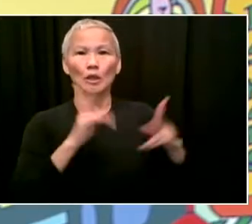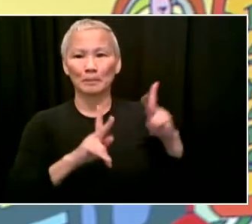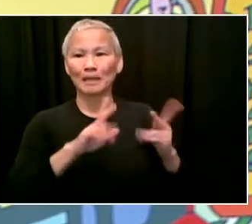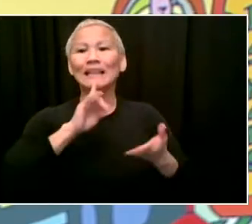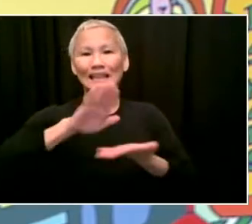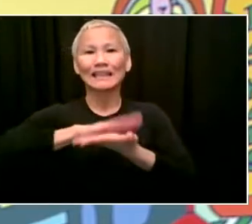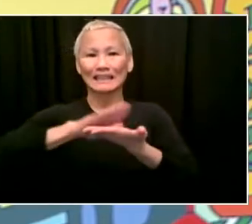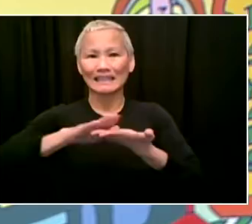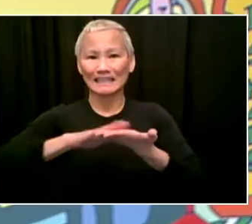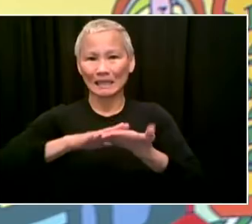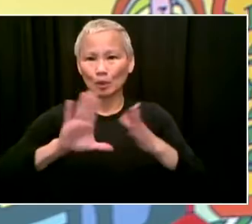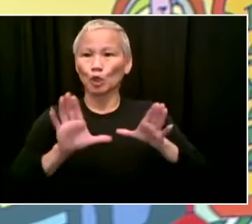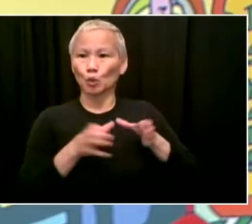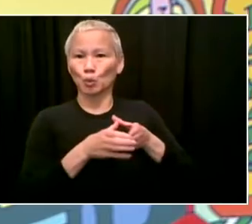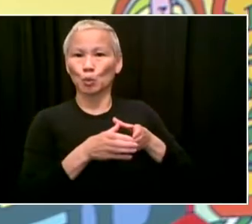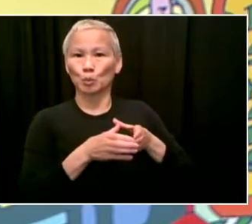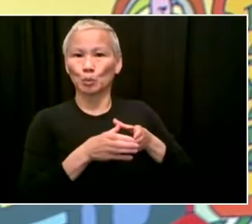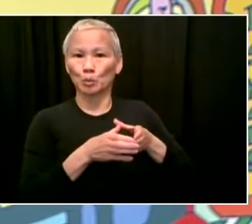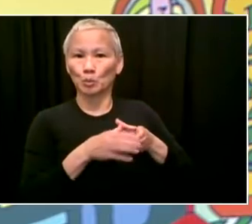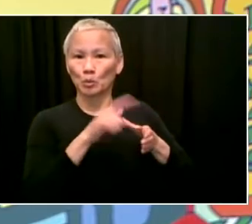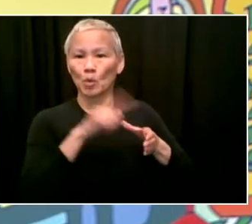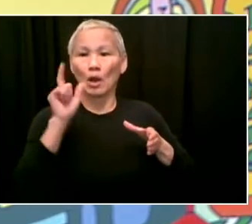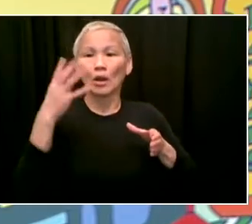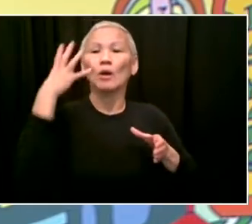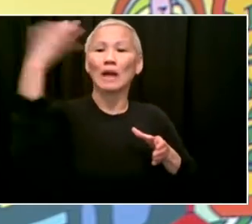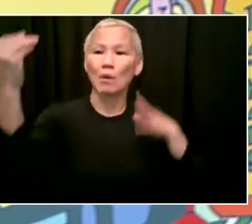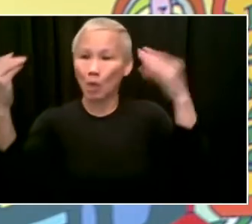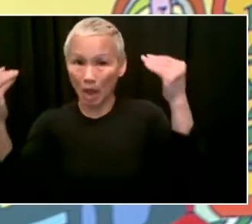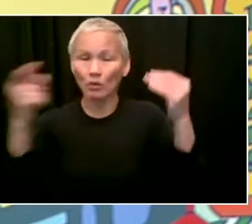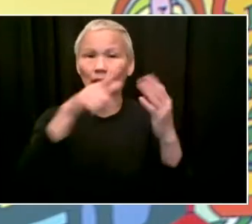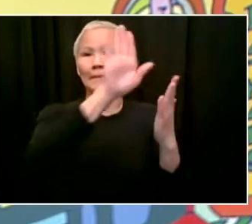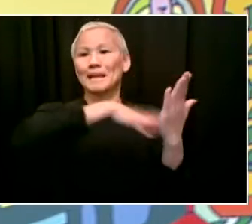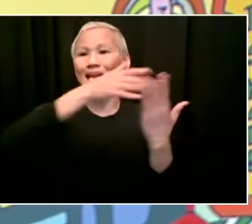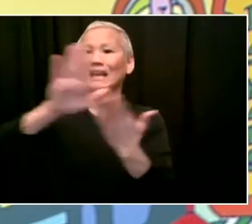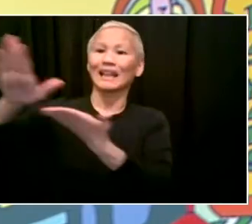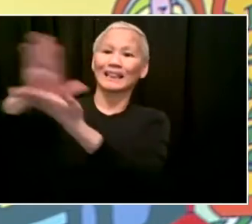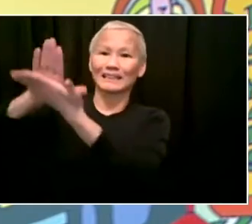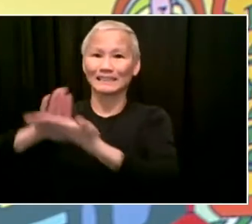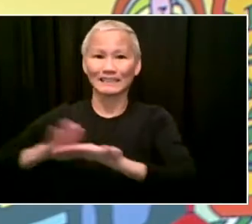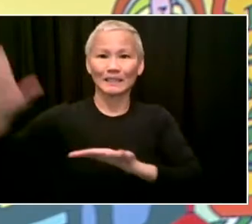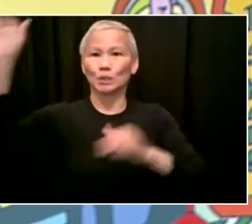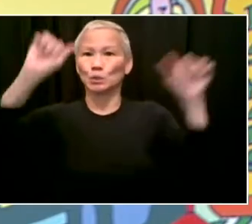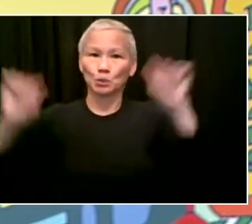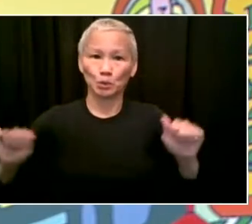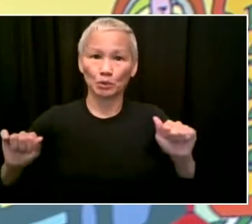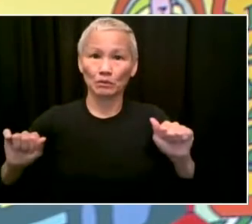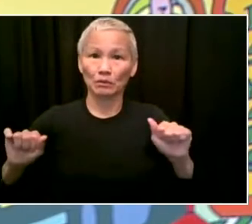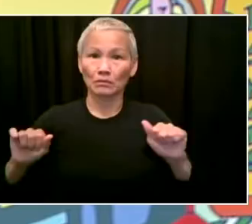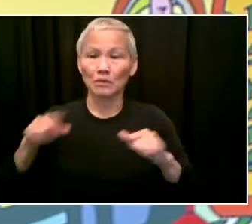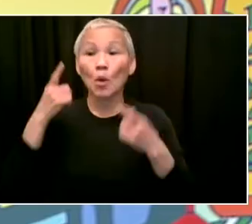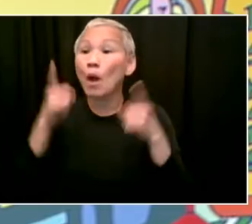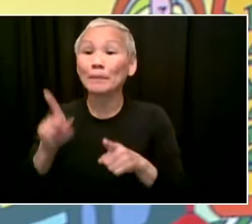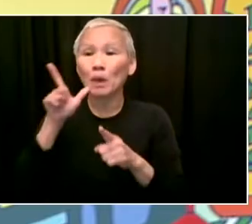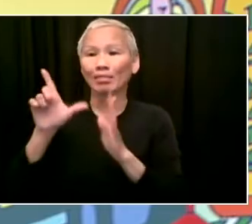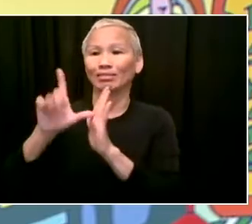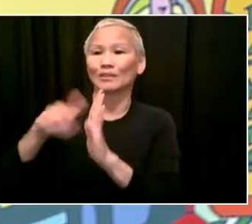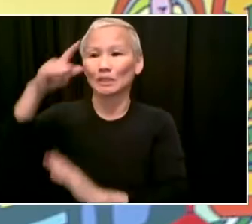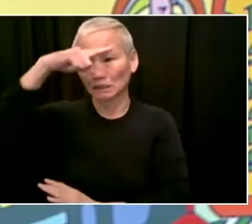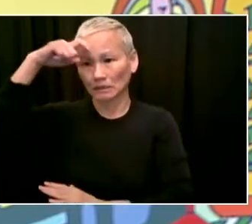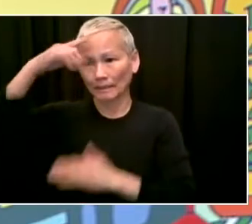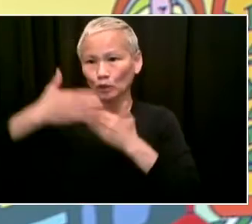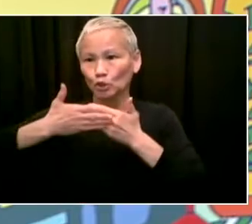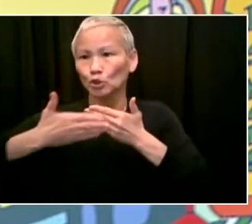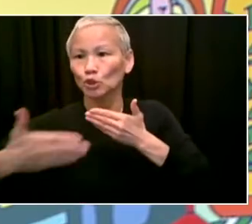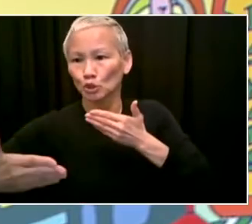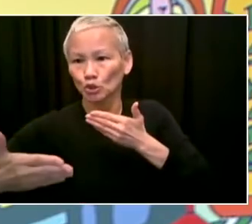ready for everything to come back off the summer. We're going to address the graffiti issue across the board. And it's one of many